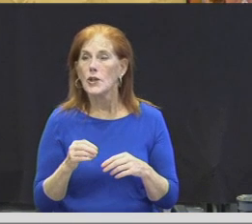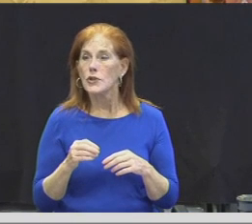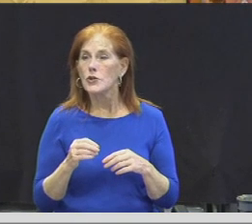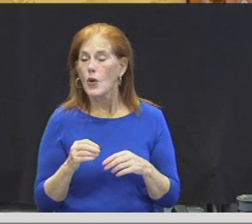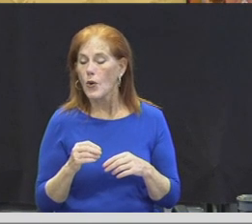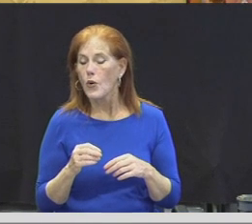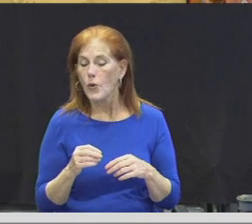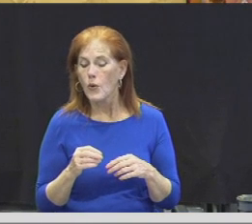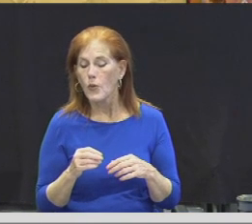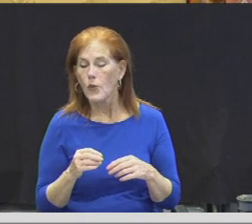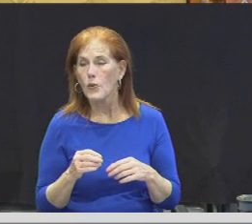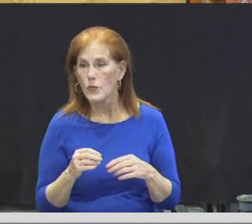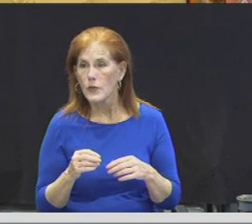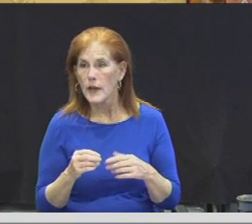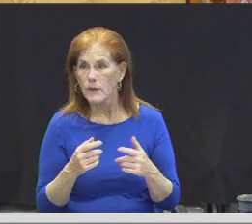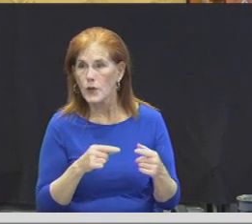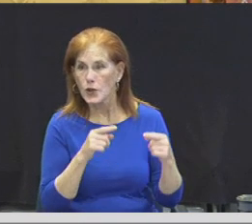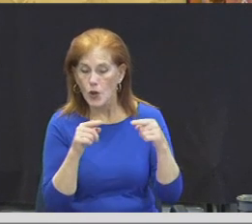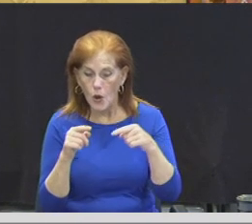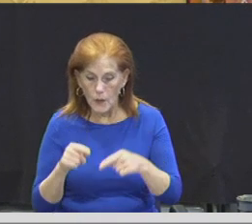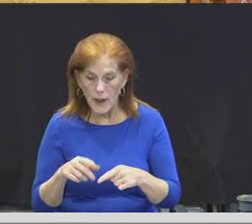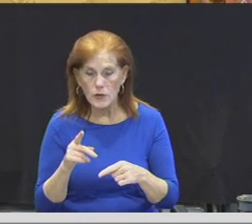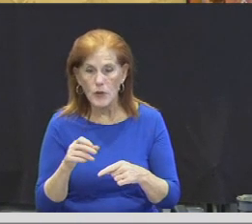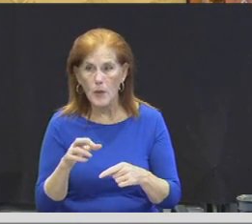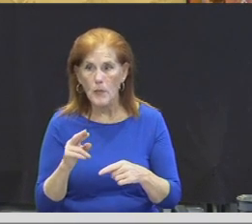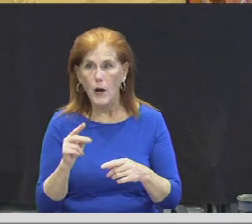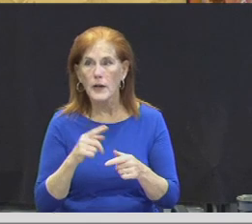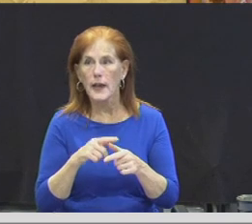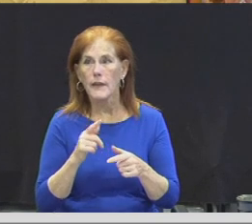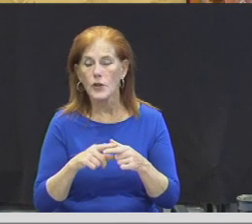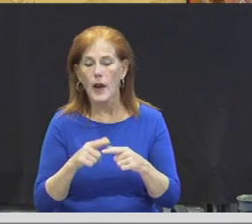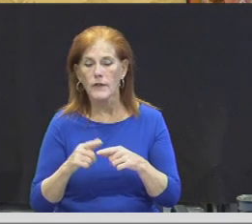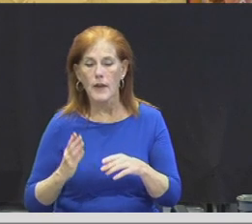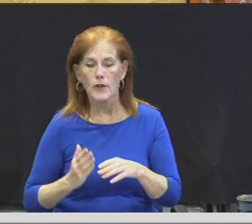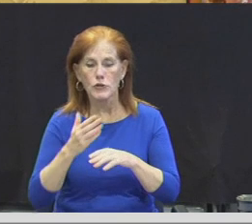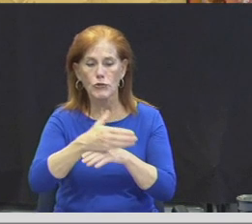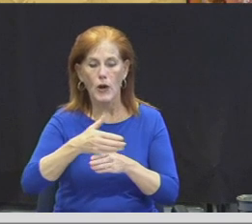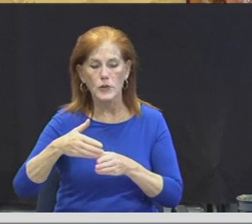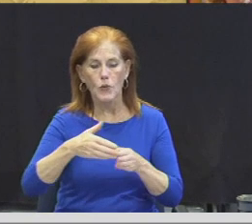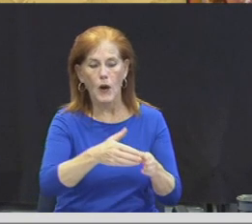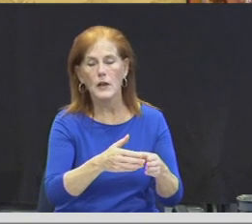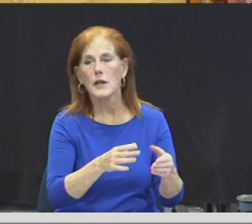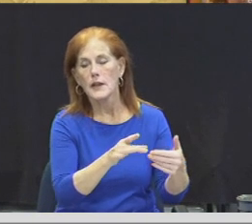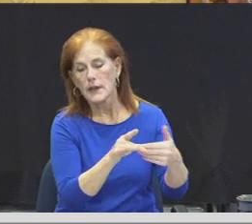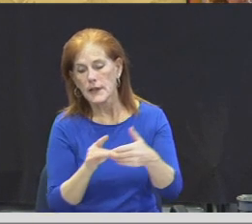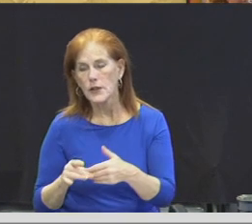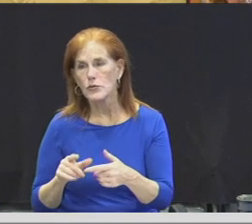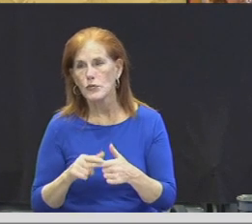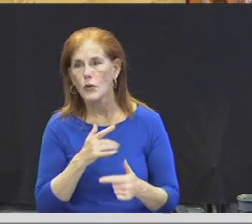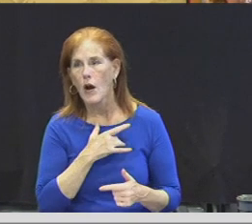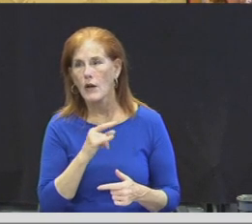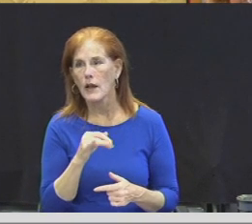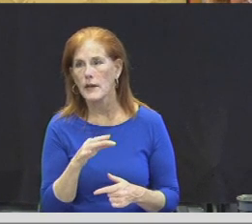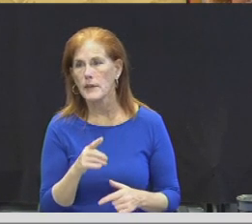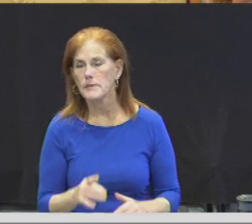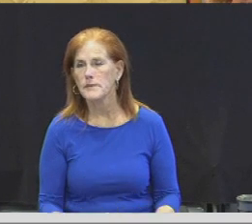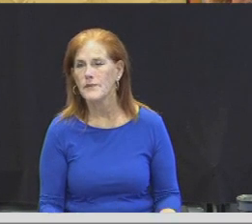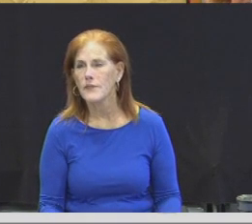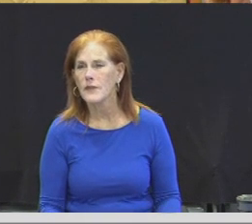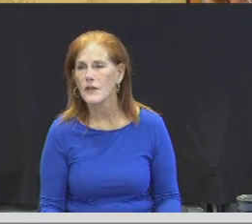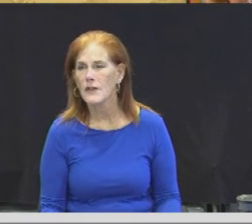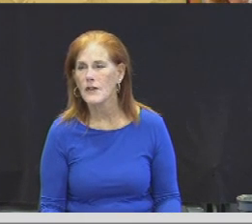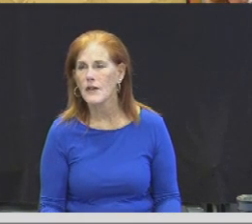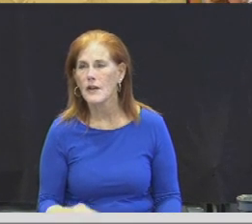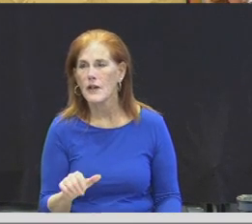the streetscape into the park proper, take them out to this crosswalk, which gets them into Heartland of America.